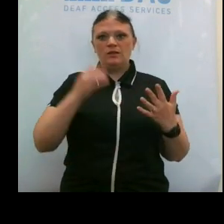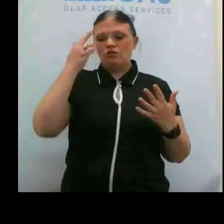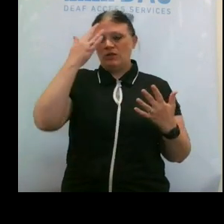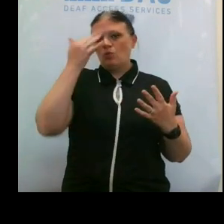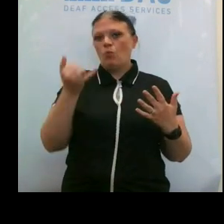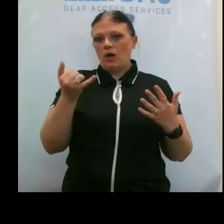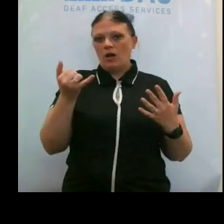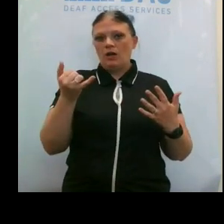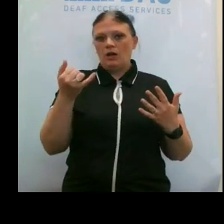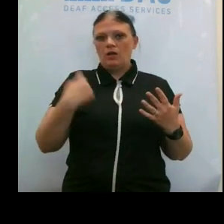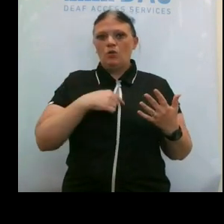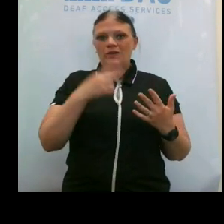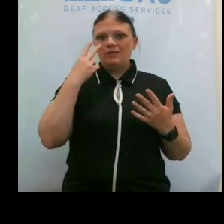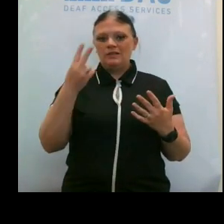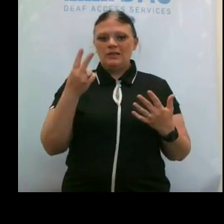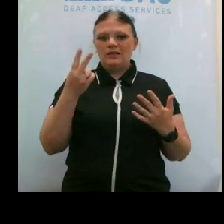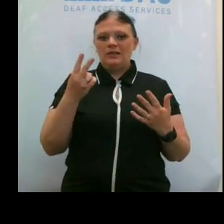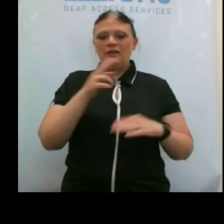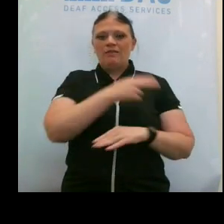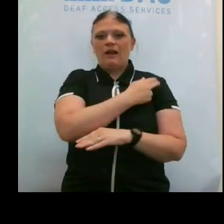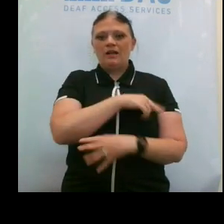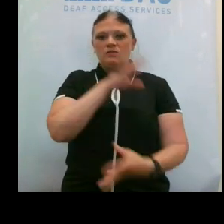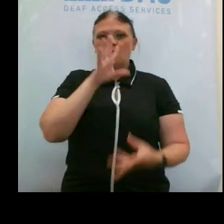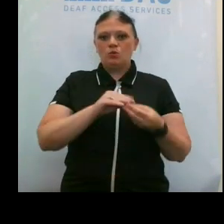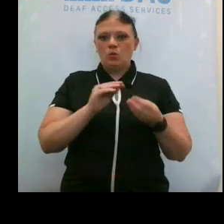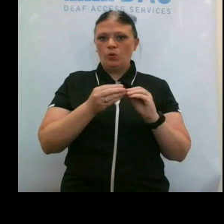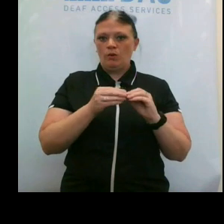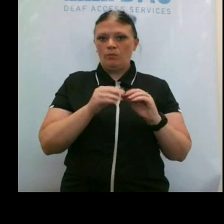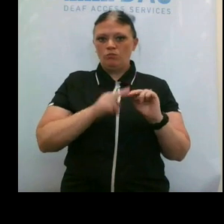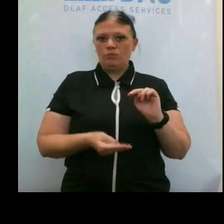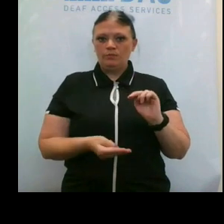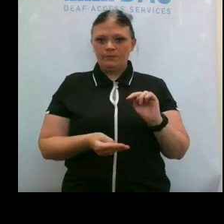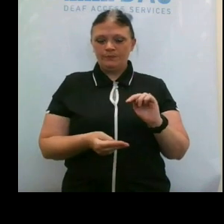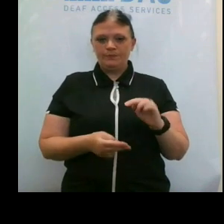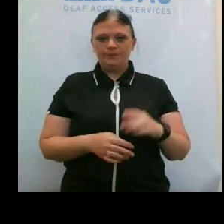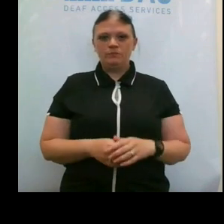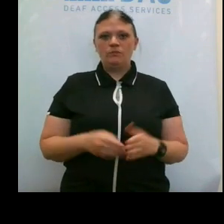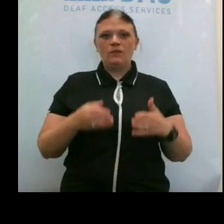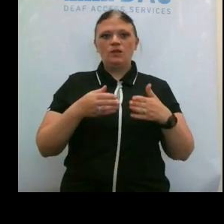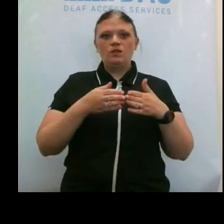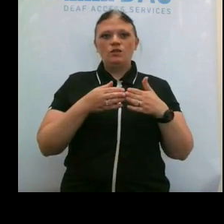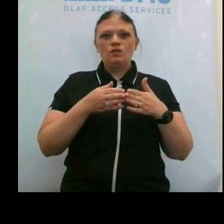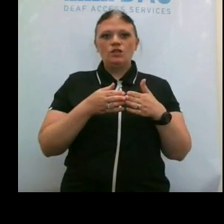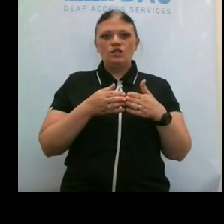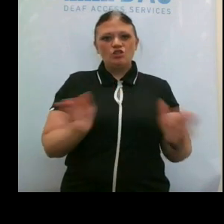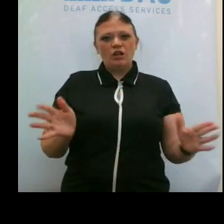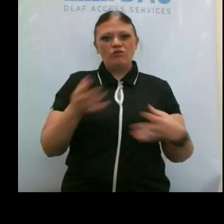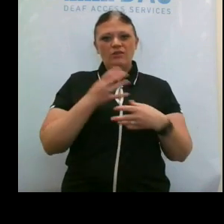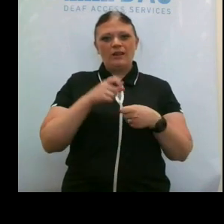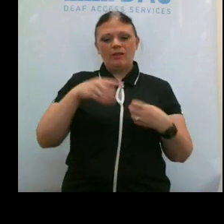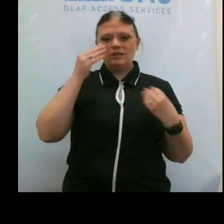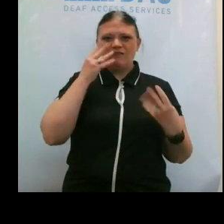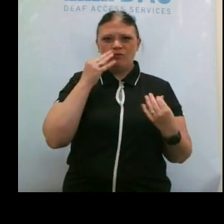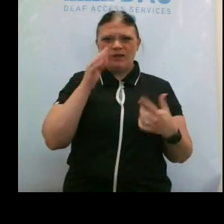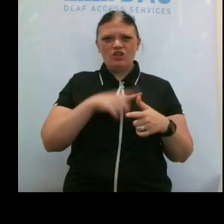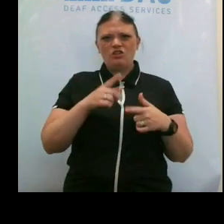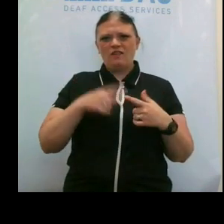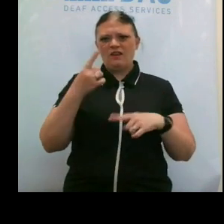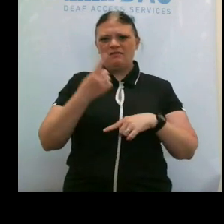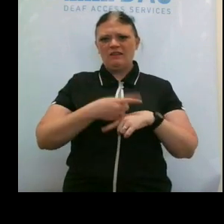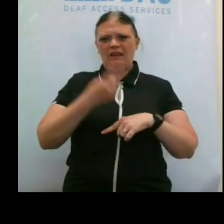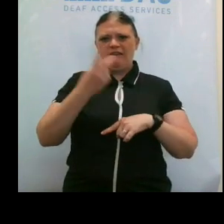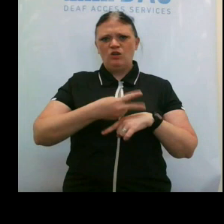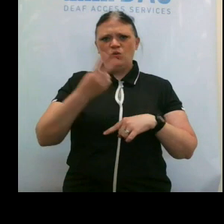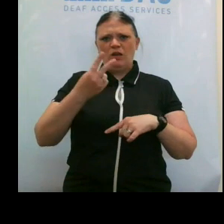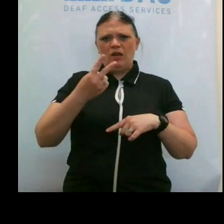seeing the hospitalization numbers in total go down. We generally get this information and then there's a day or two lag from